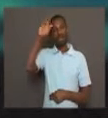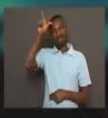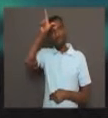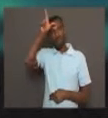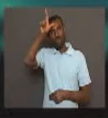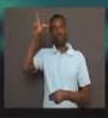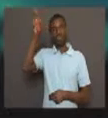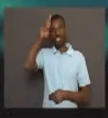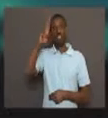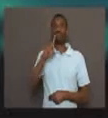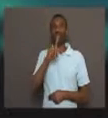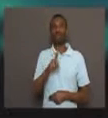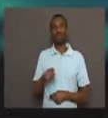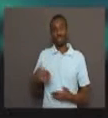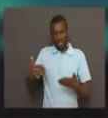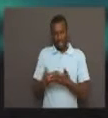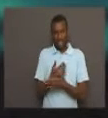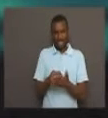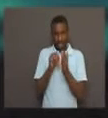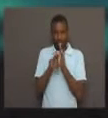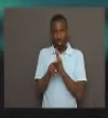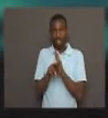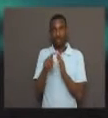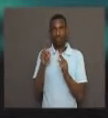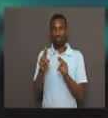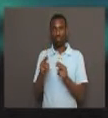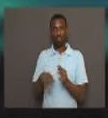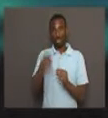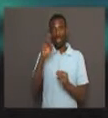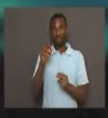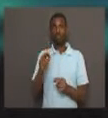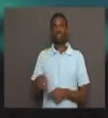new model named the Rutherford model.